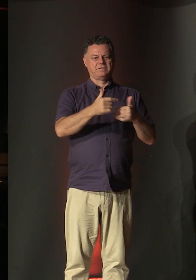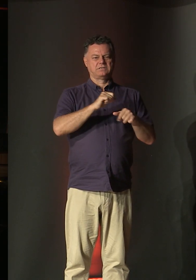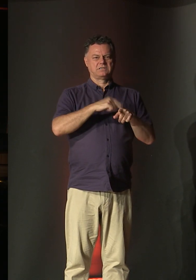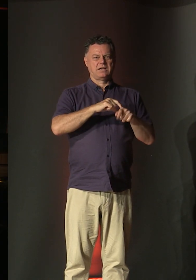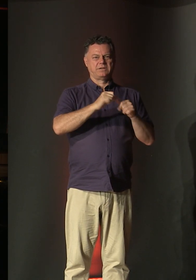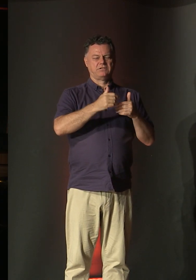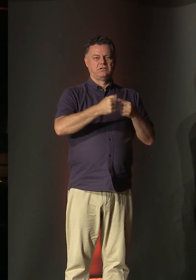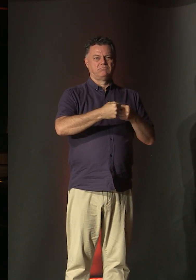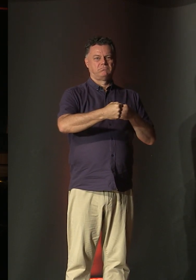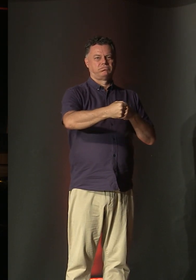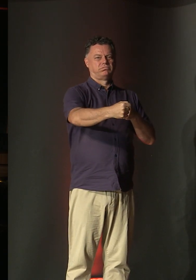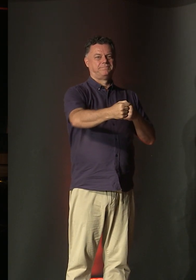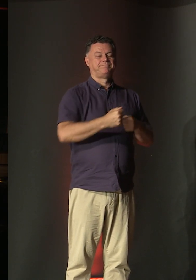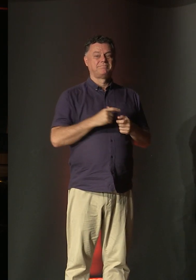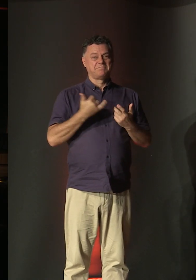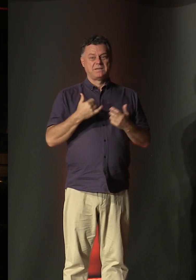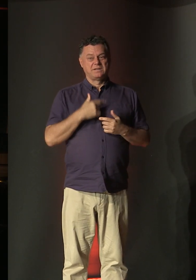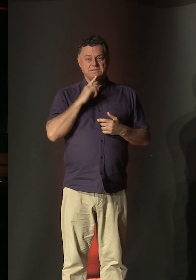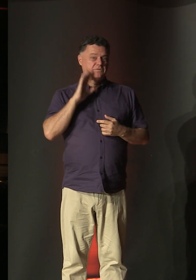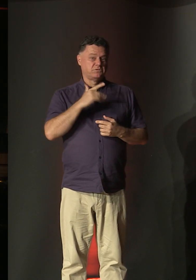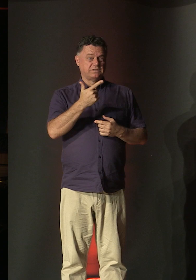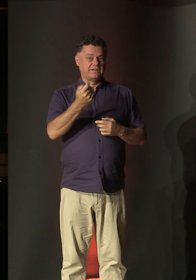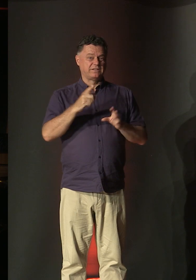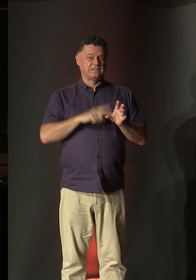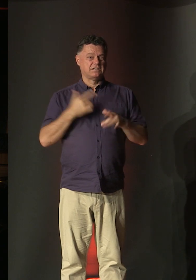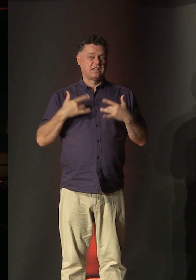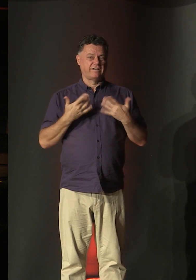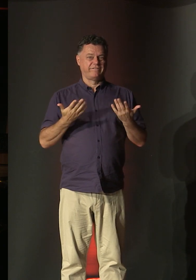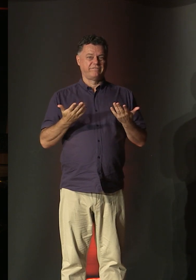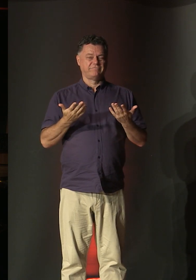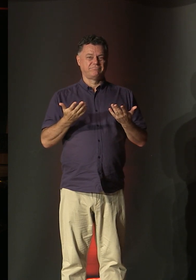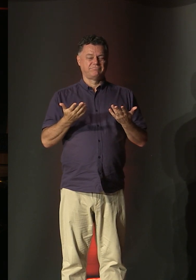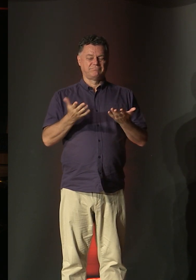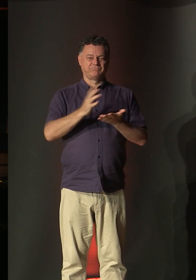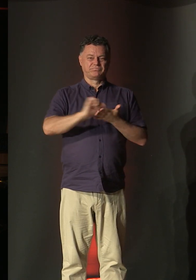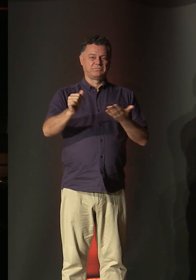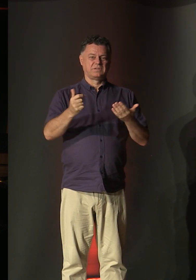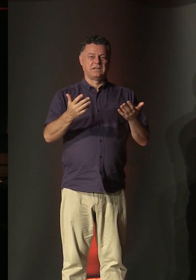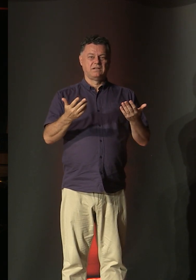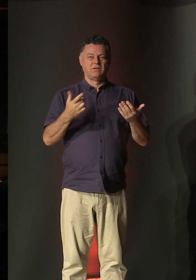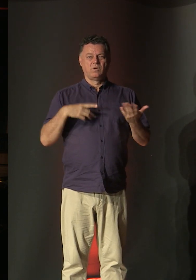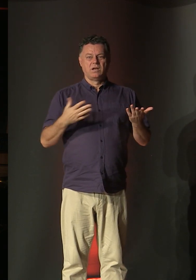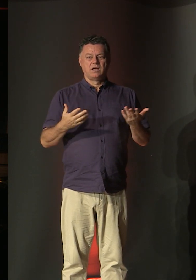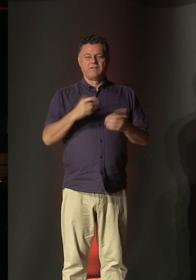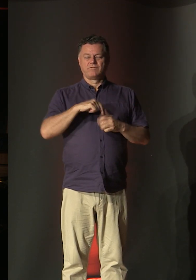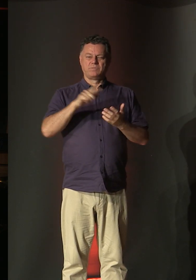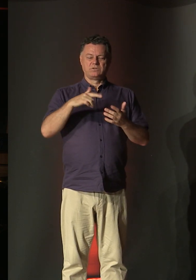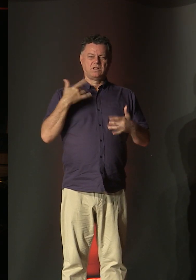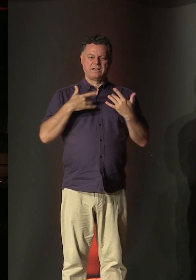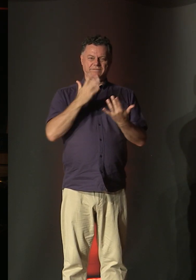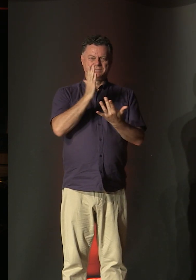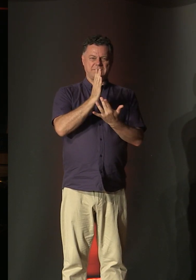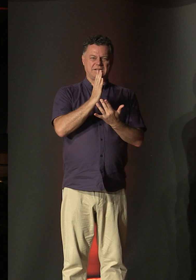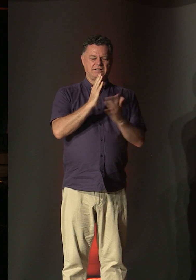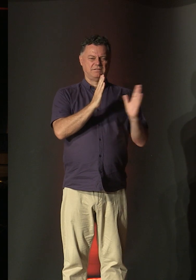if you rob yourself of 7.5 years of life, that also comes from